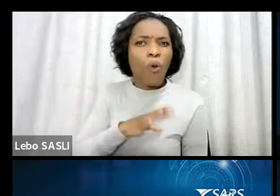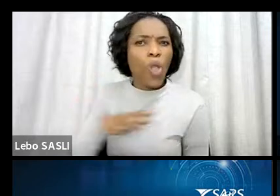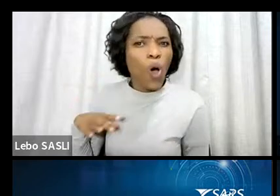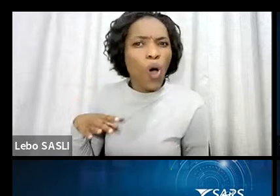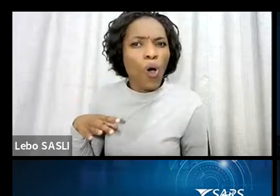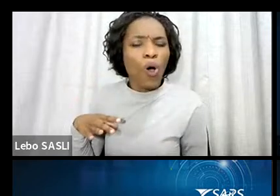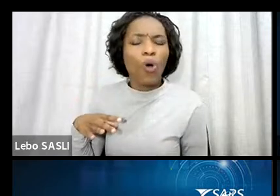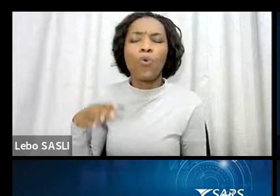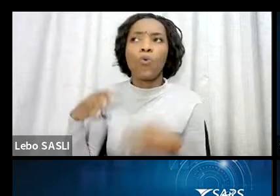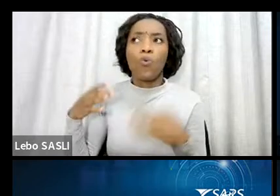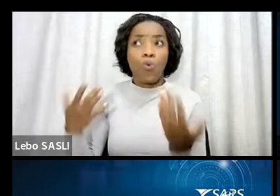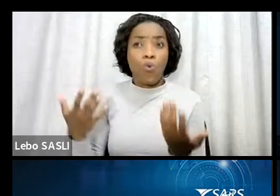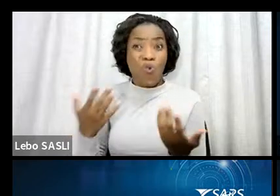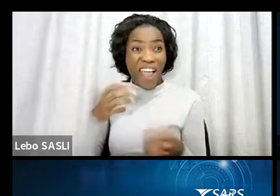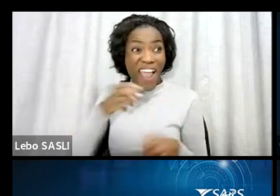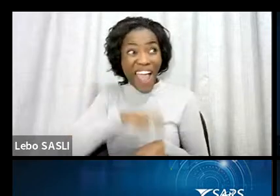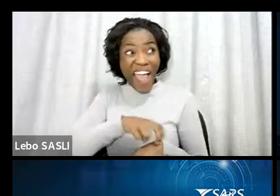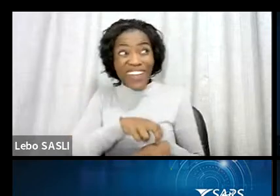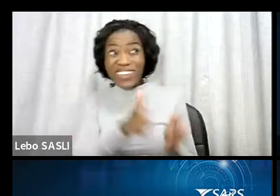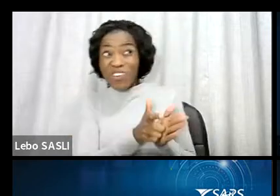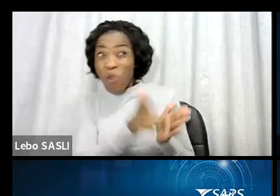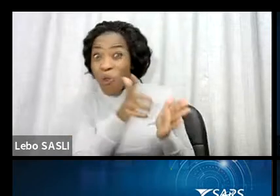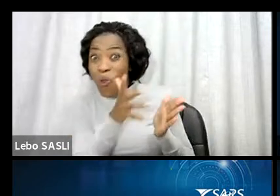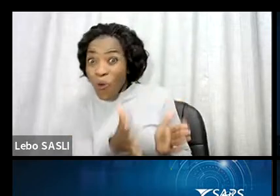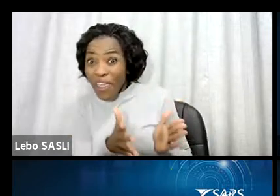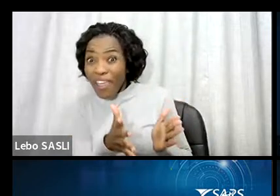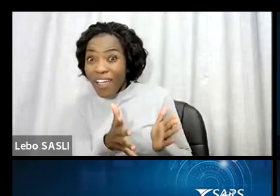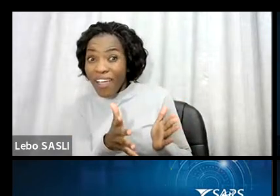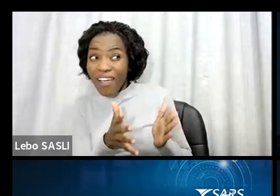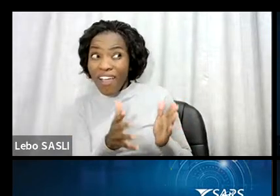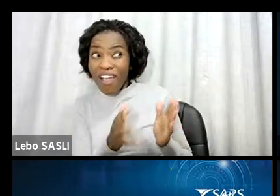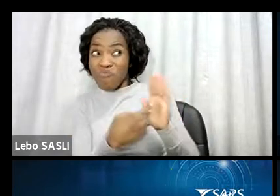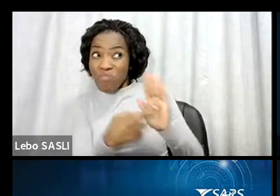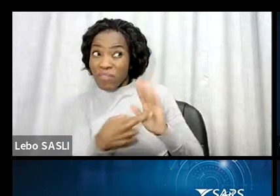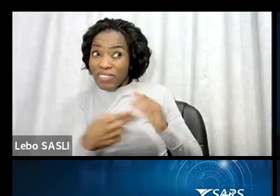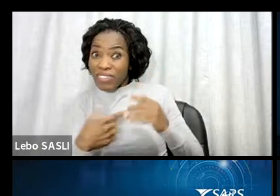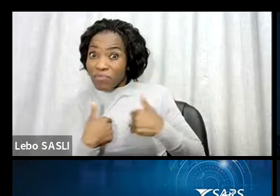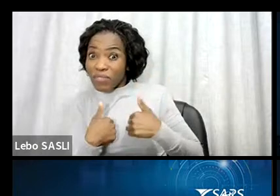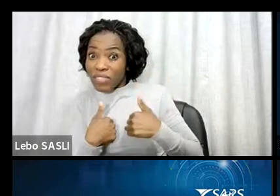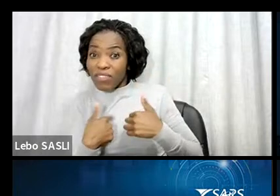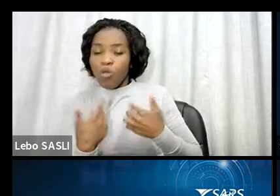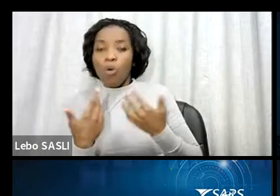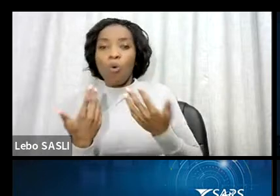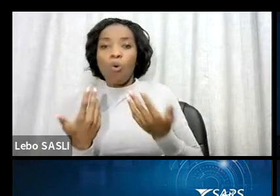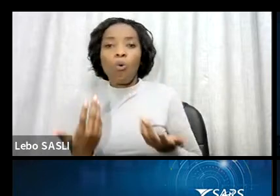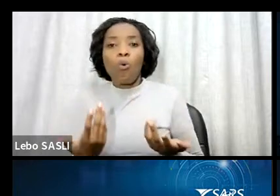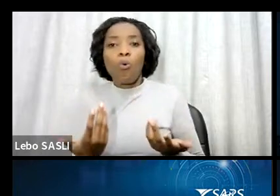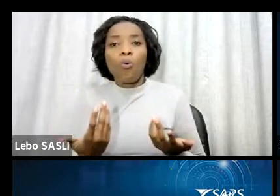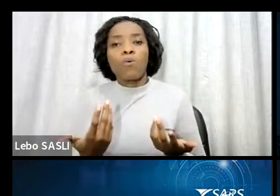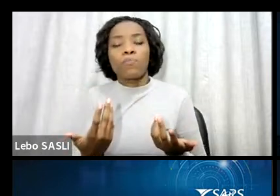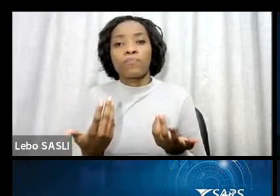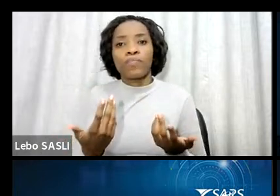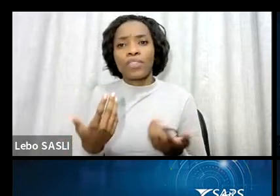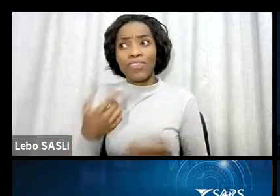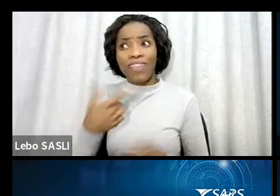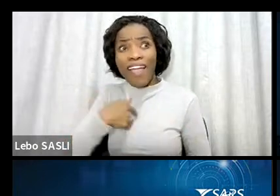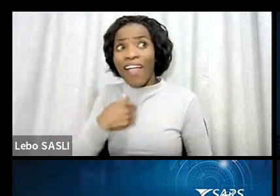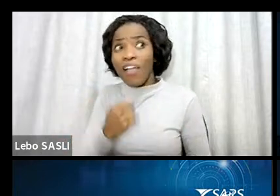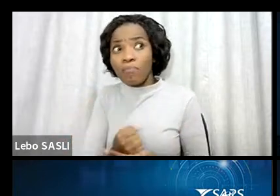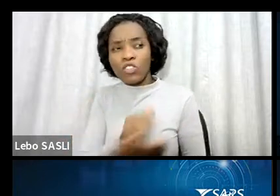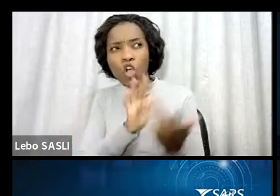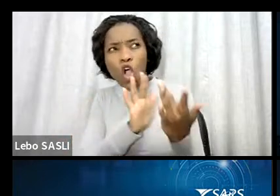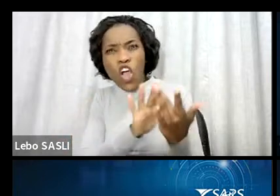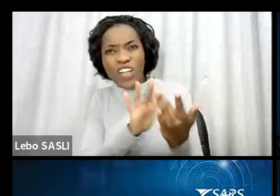get legal representation? Do I have to contact the